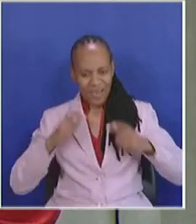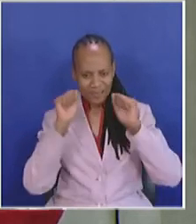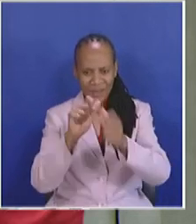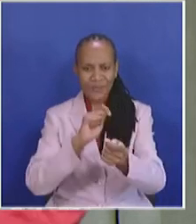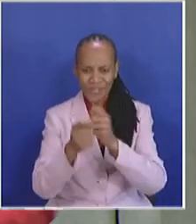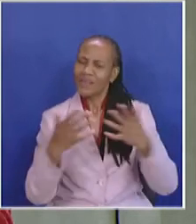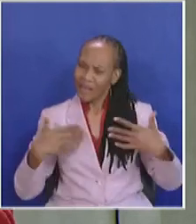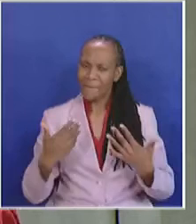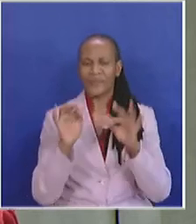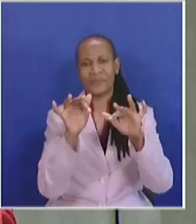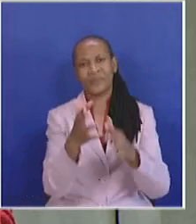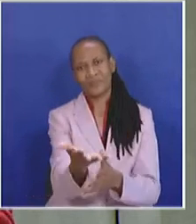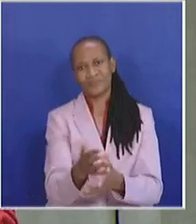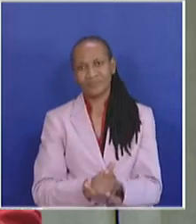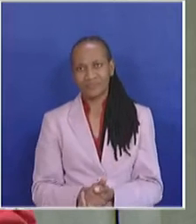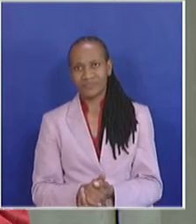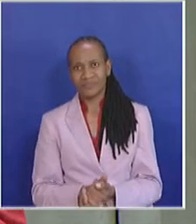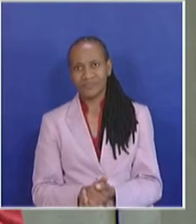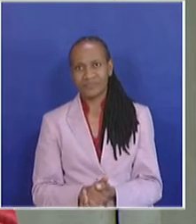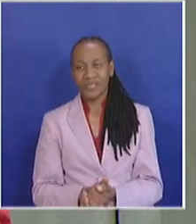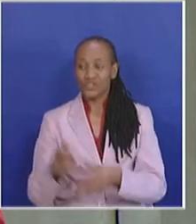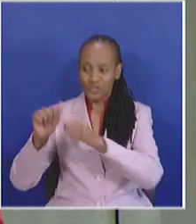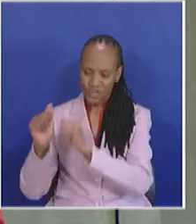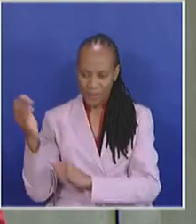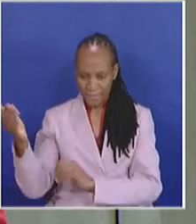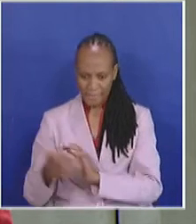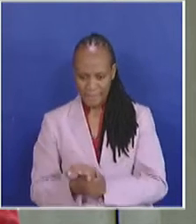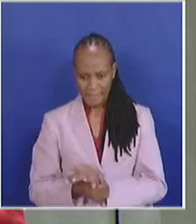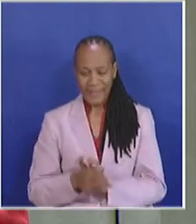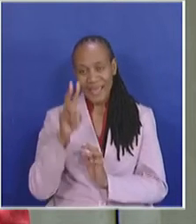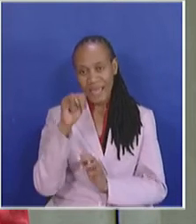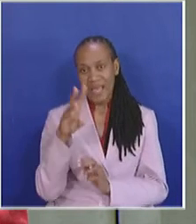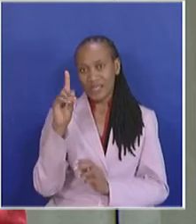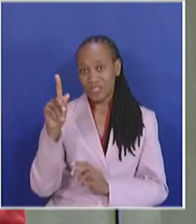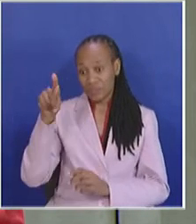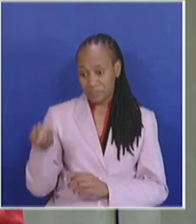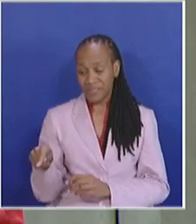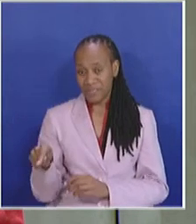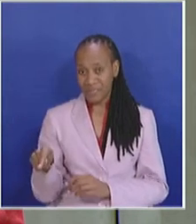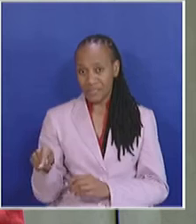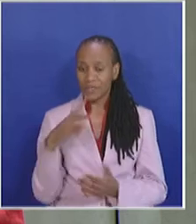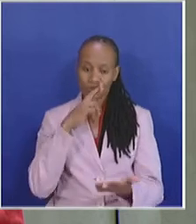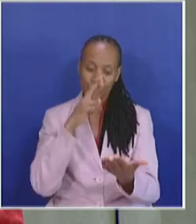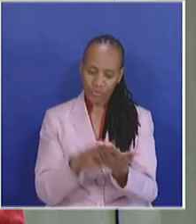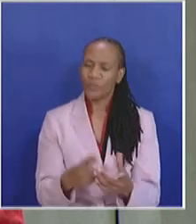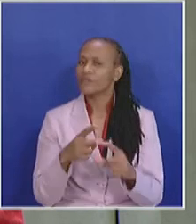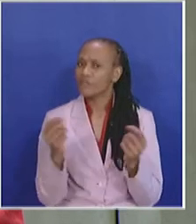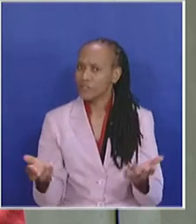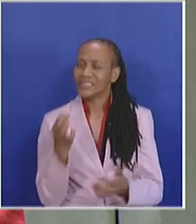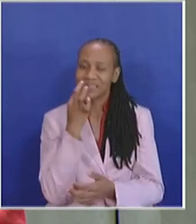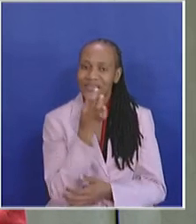better. Honorable Chair, the NDP makes significant recommendations